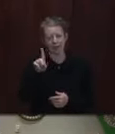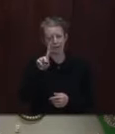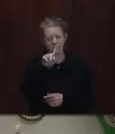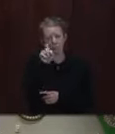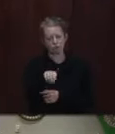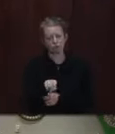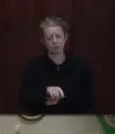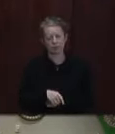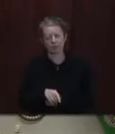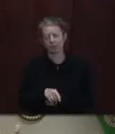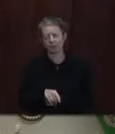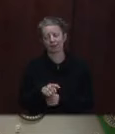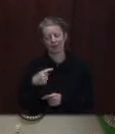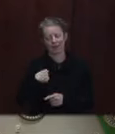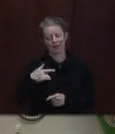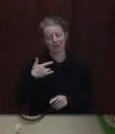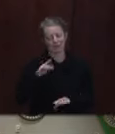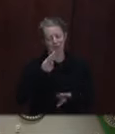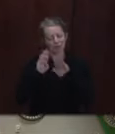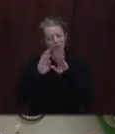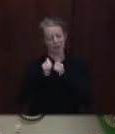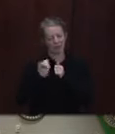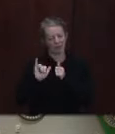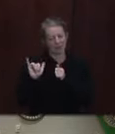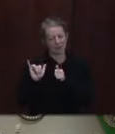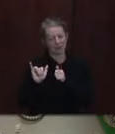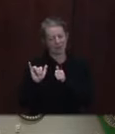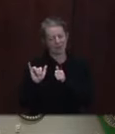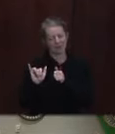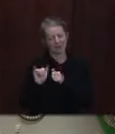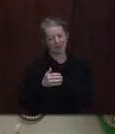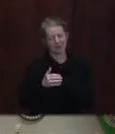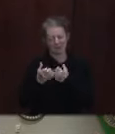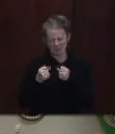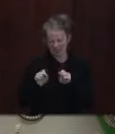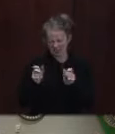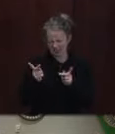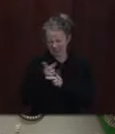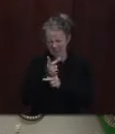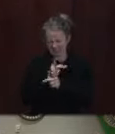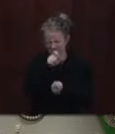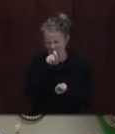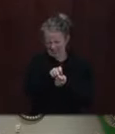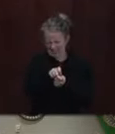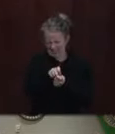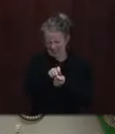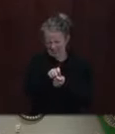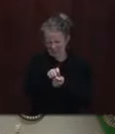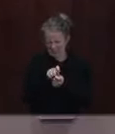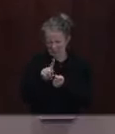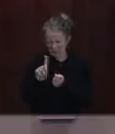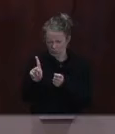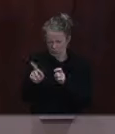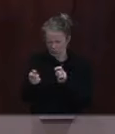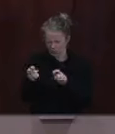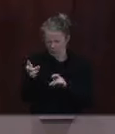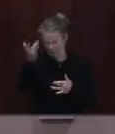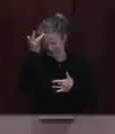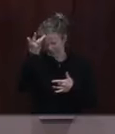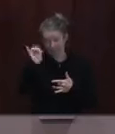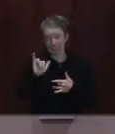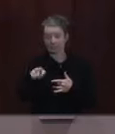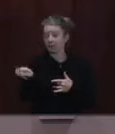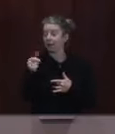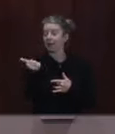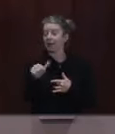kind of frustrated me a little bit over time where, you know, you're trying to pinpoint. And, I mean, if you come to my house now, I